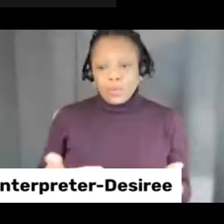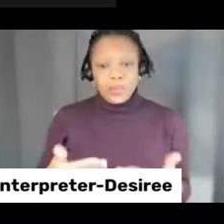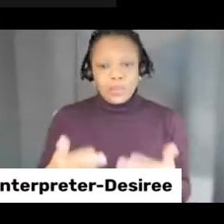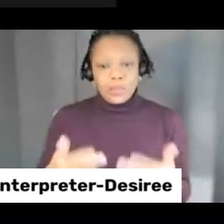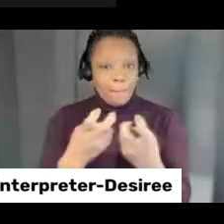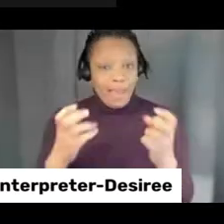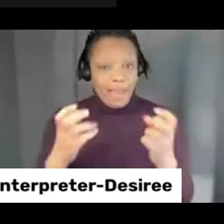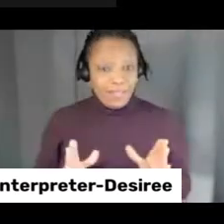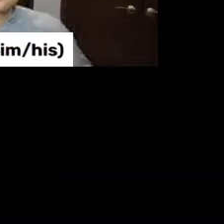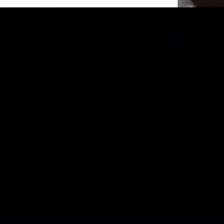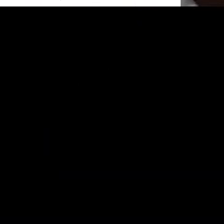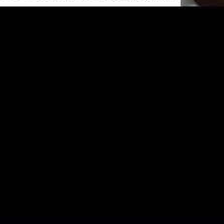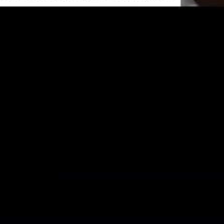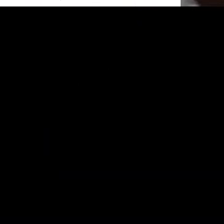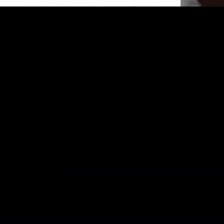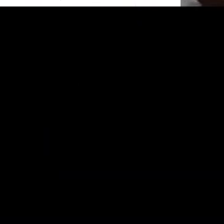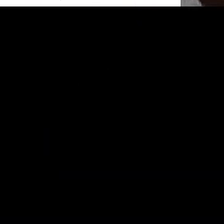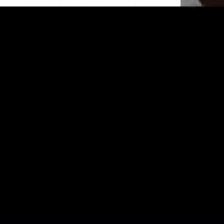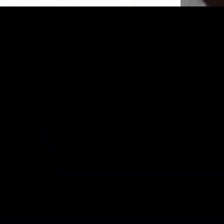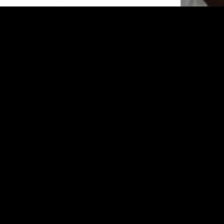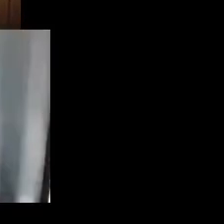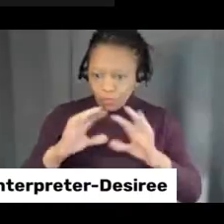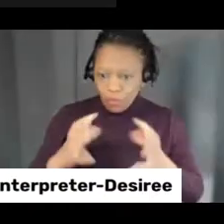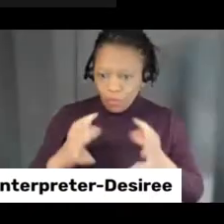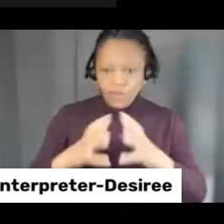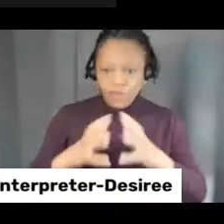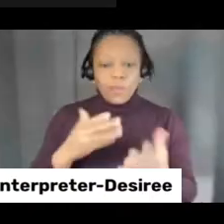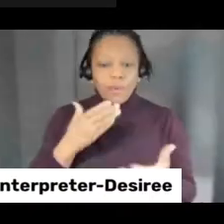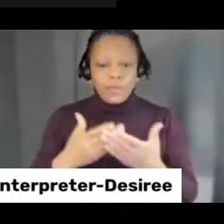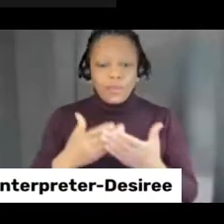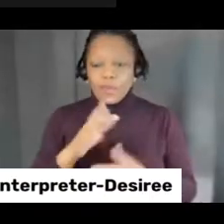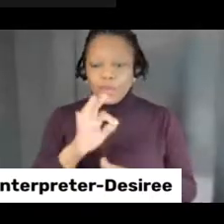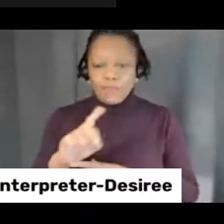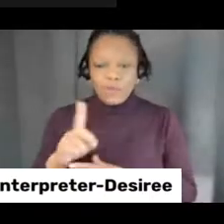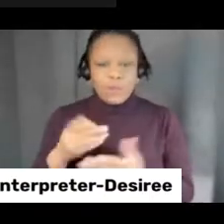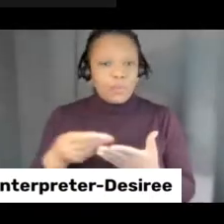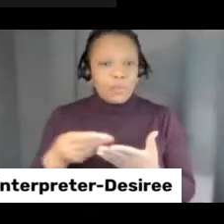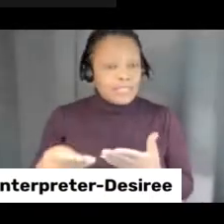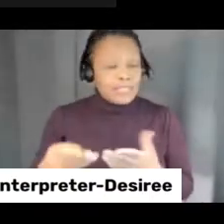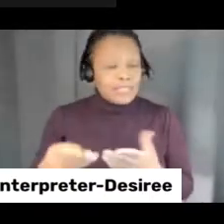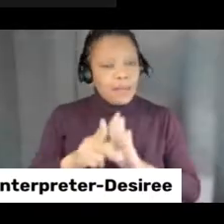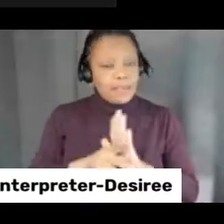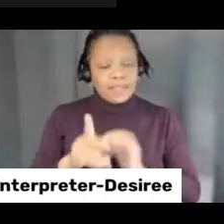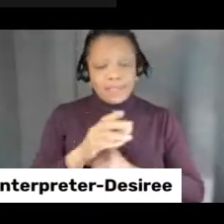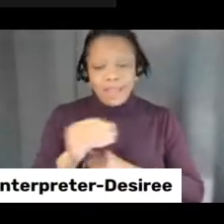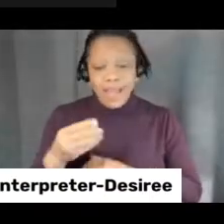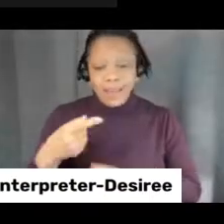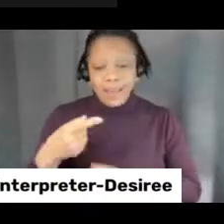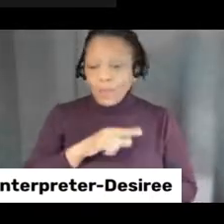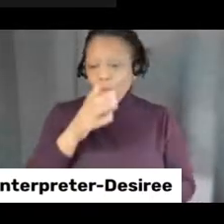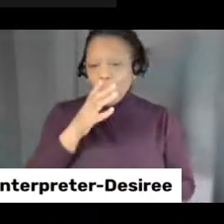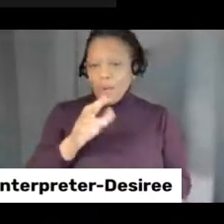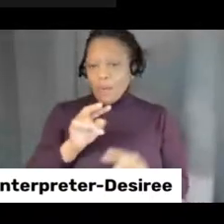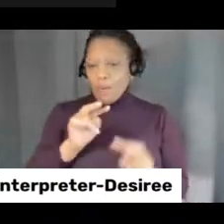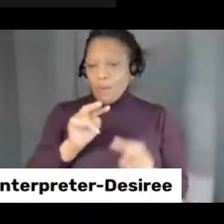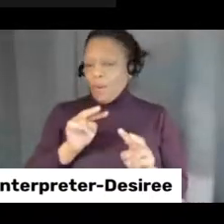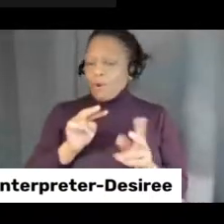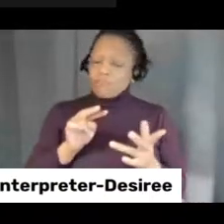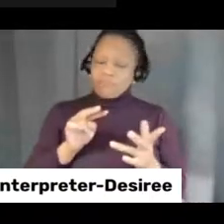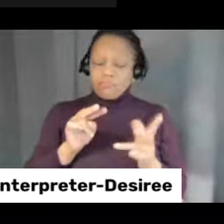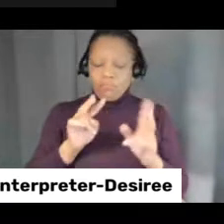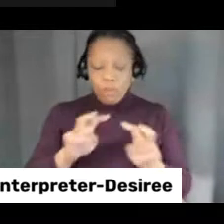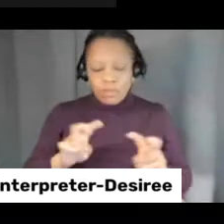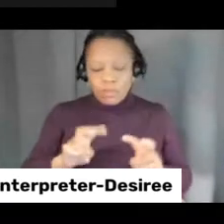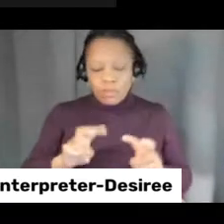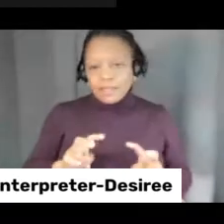an overview of the Cook County Good Food Purchasing Policy, and we will be looking with some of the experts,